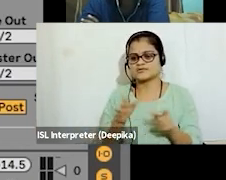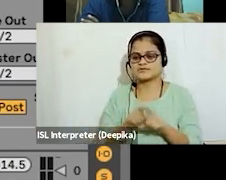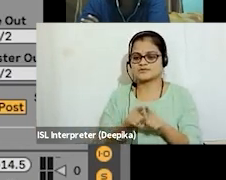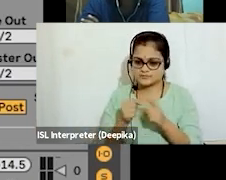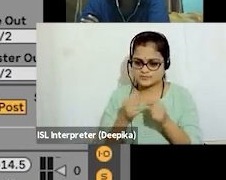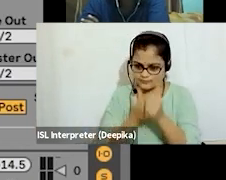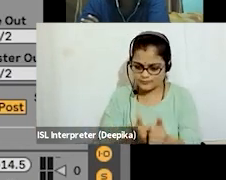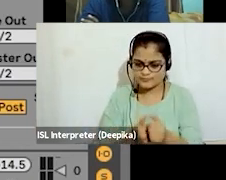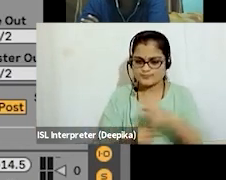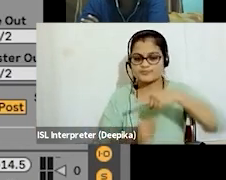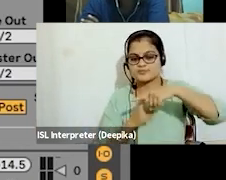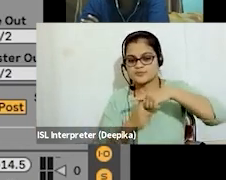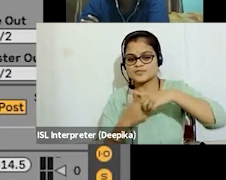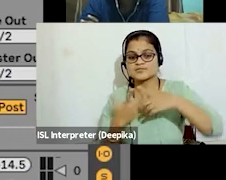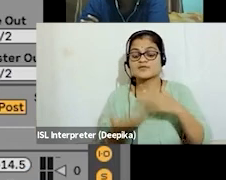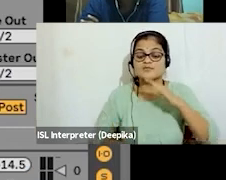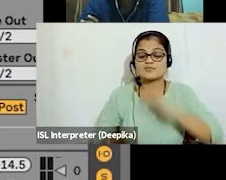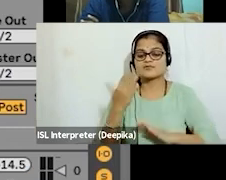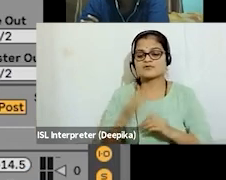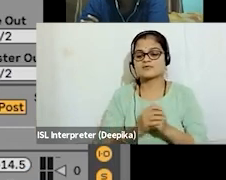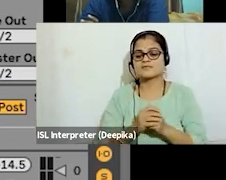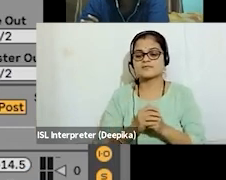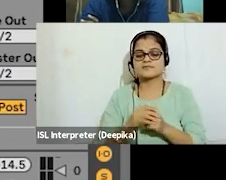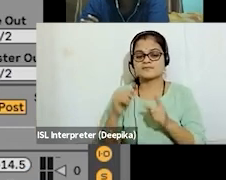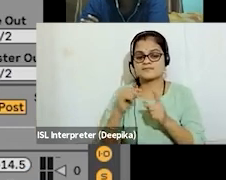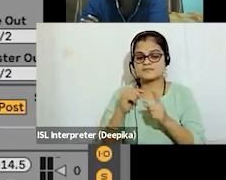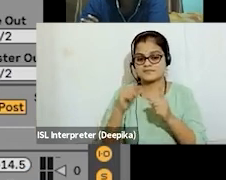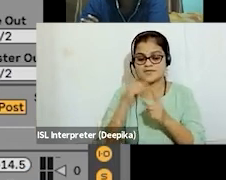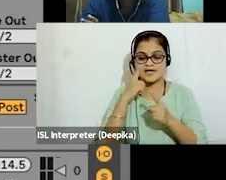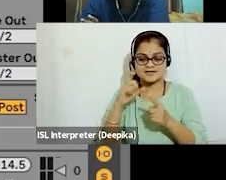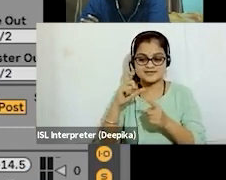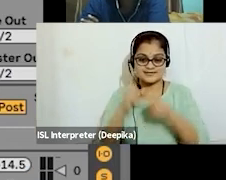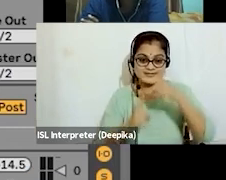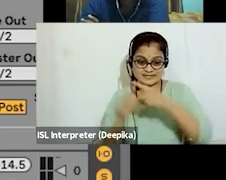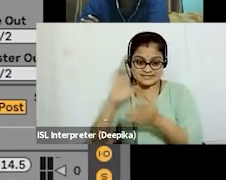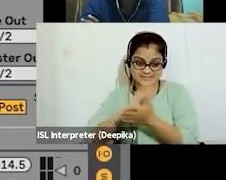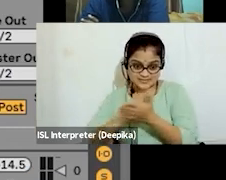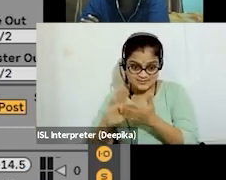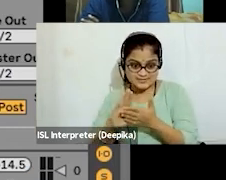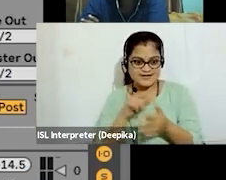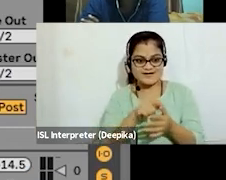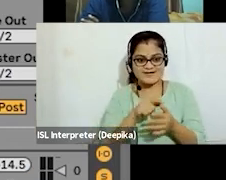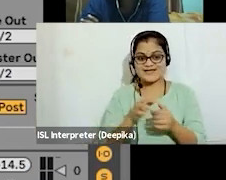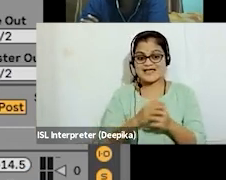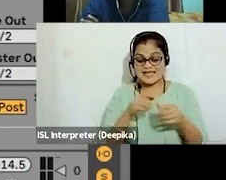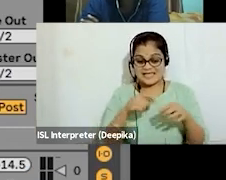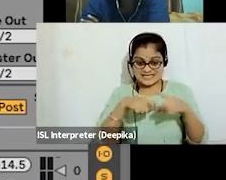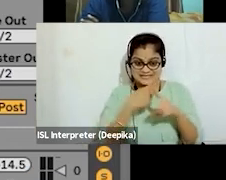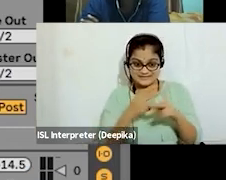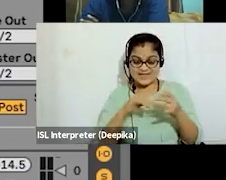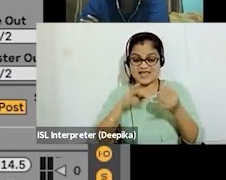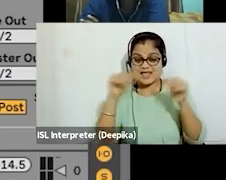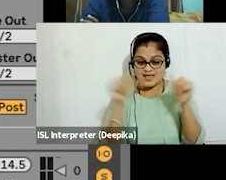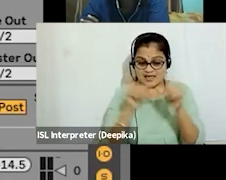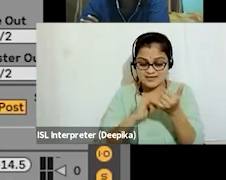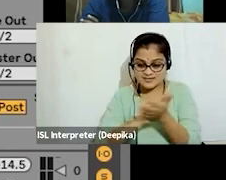I basically just use the pitch that's inherent in the key maker sample. So which was like A sharp